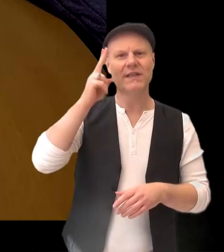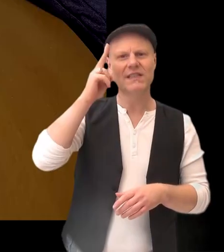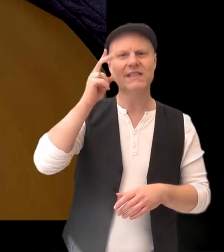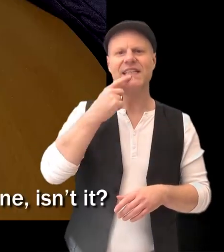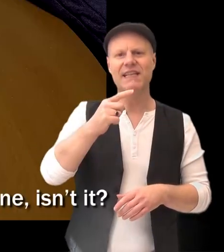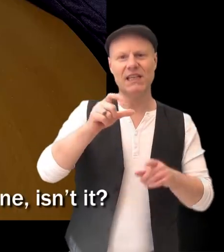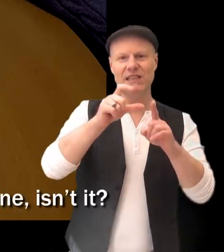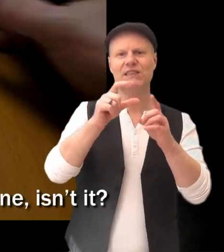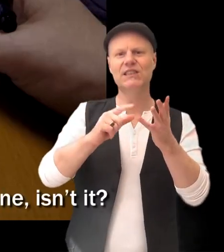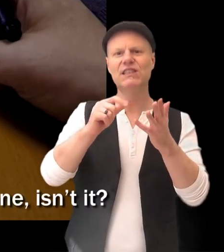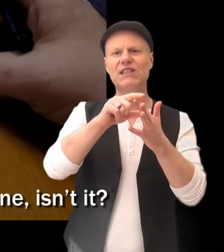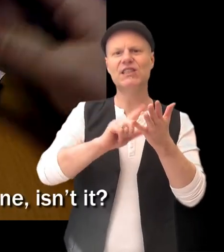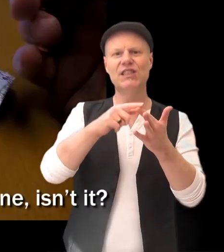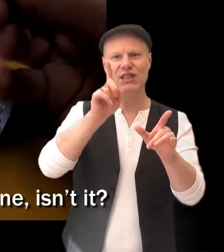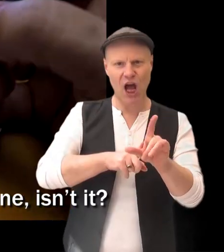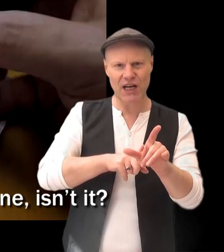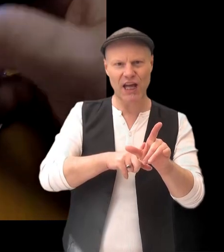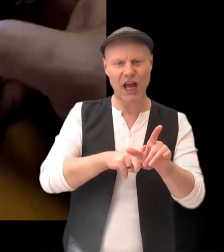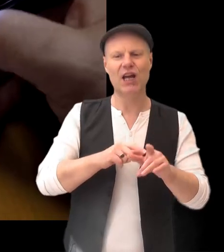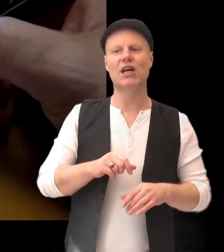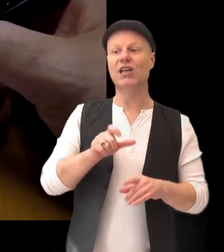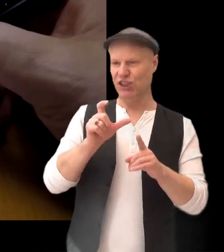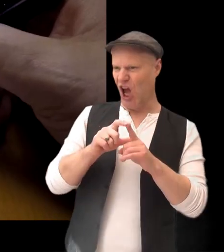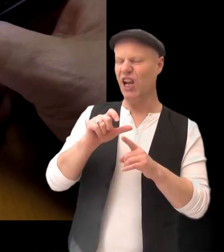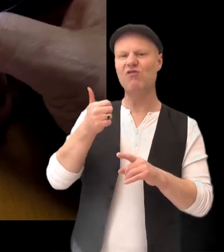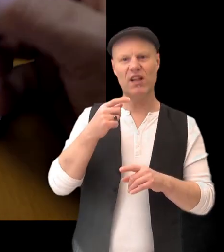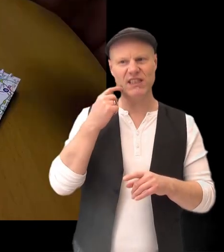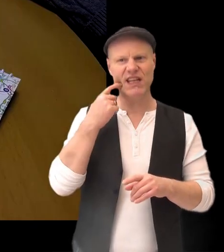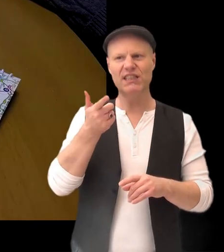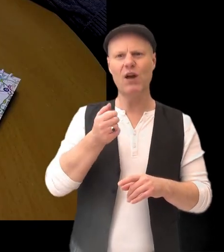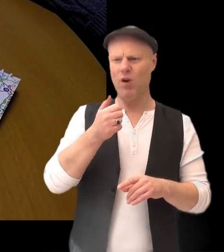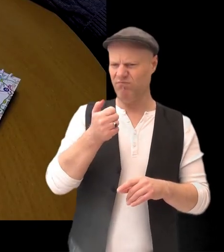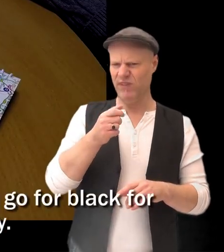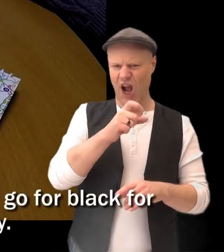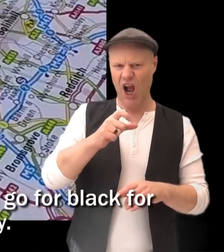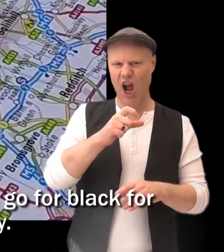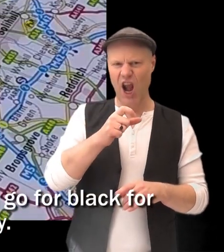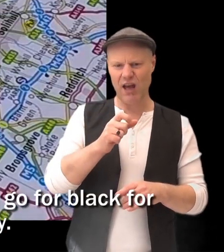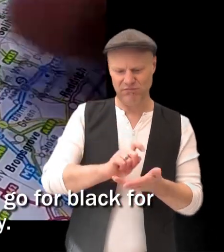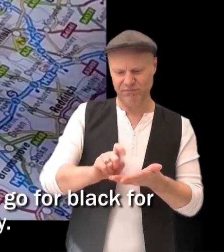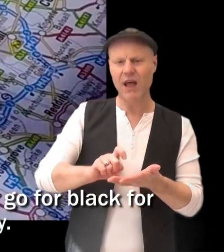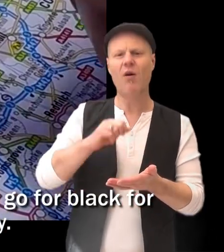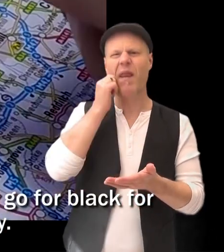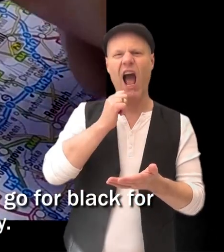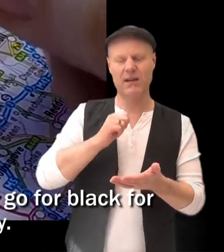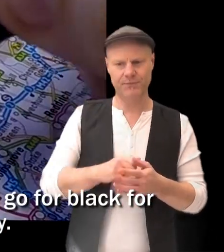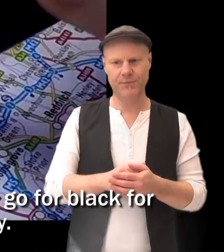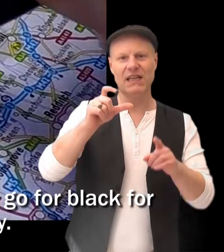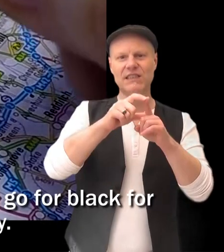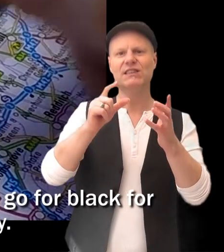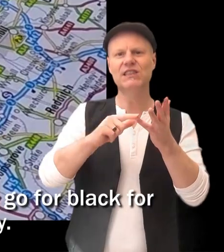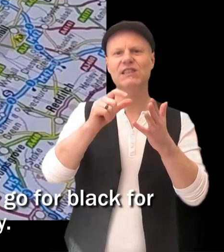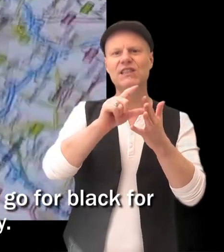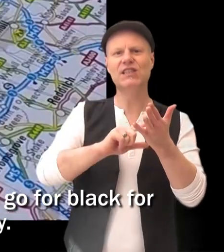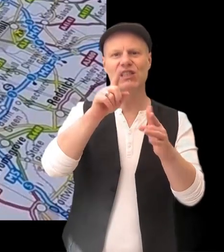Dudley? Dudley. So that's an easy one, isn't it? Dudley. Right, Dudley. What colour shoe? Yeah, now black. We'll go for black for